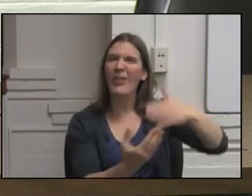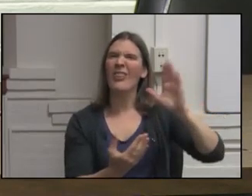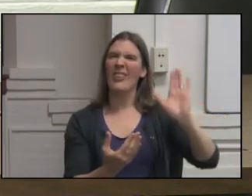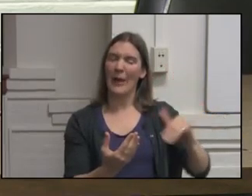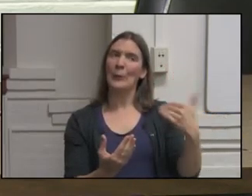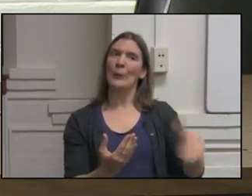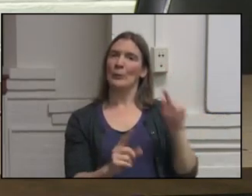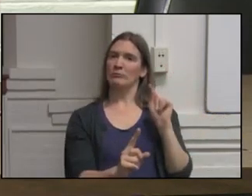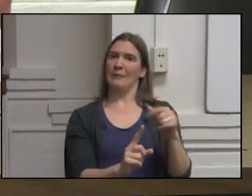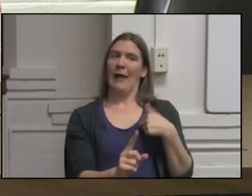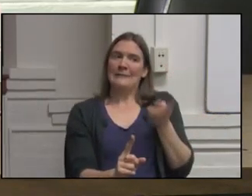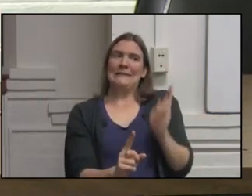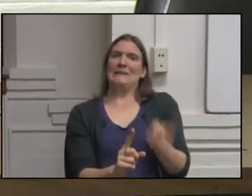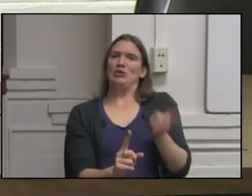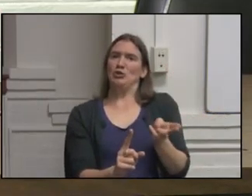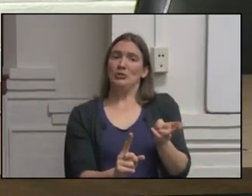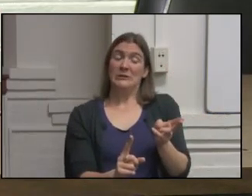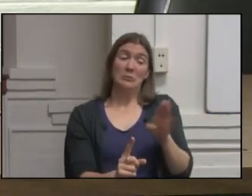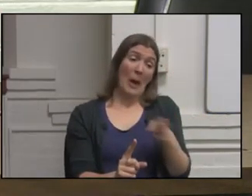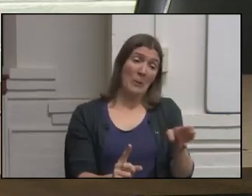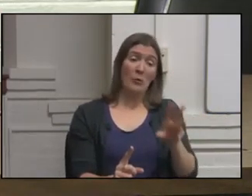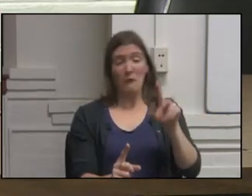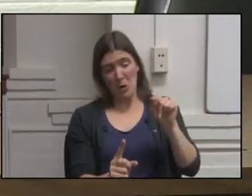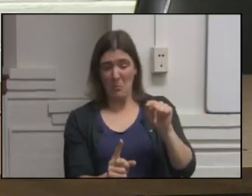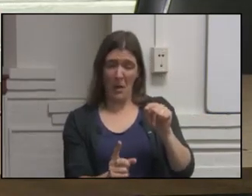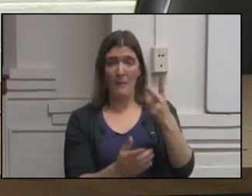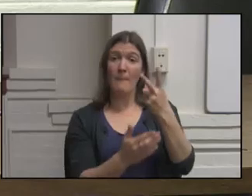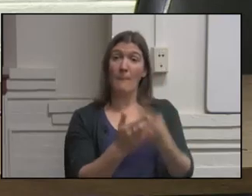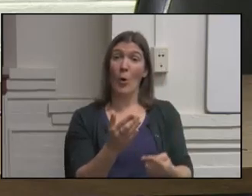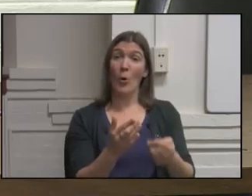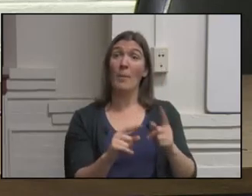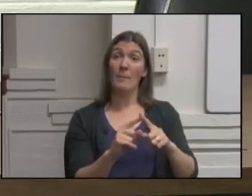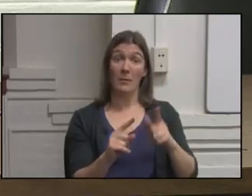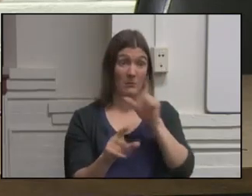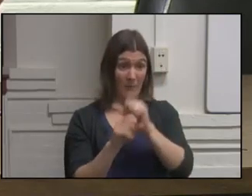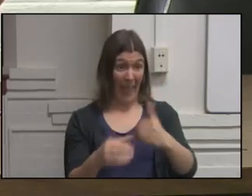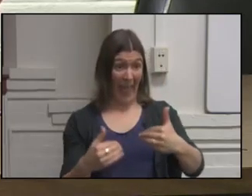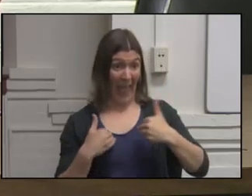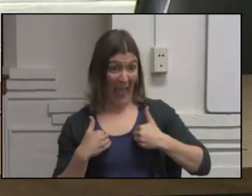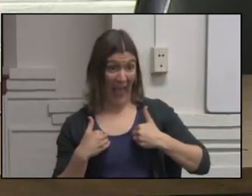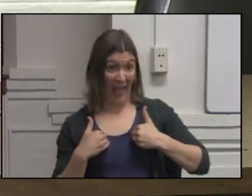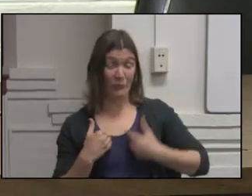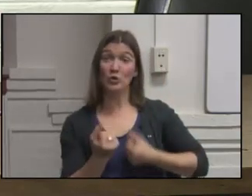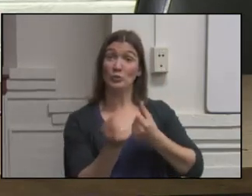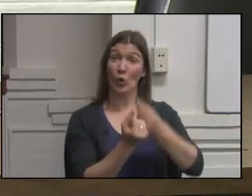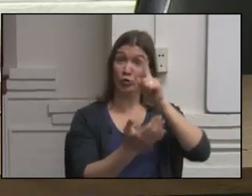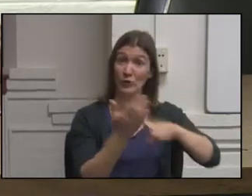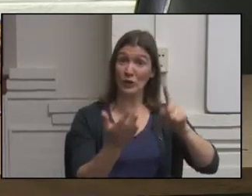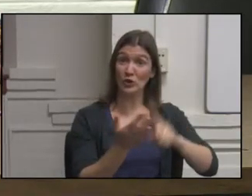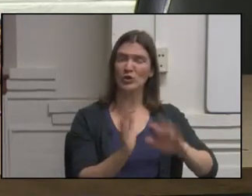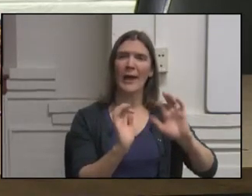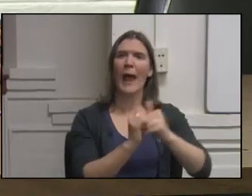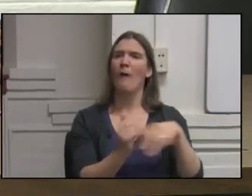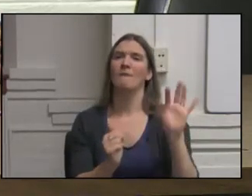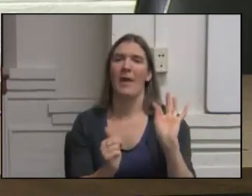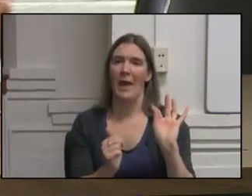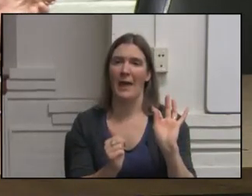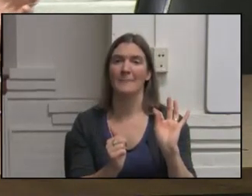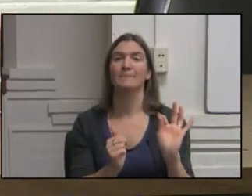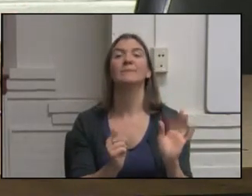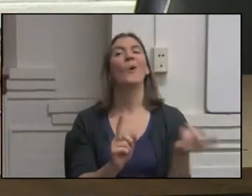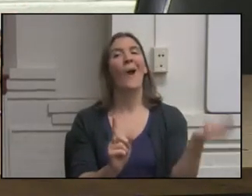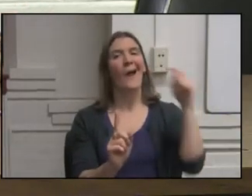history or in Vermont history, and they can see that we have documents that might support their research. And so, as